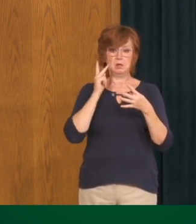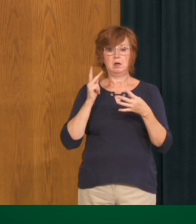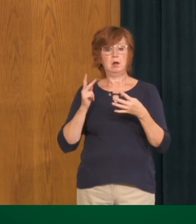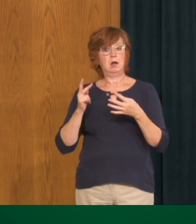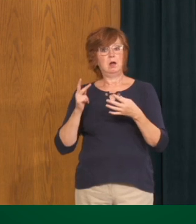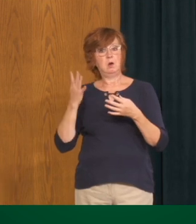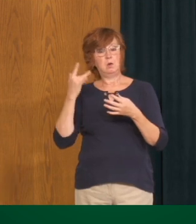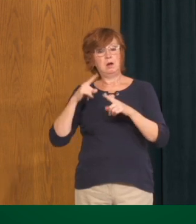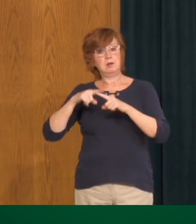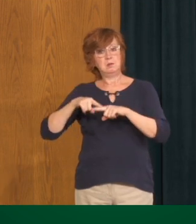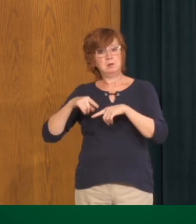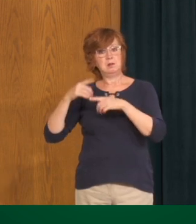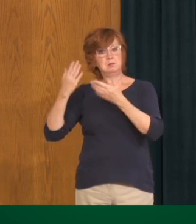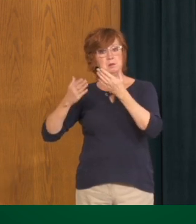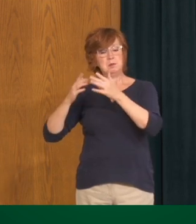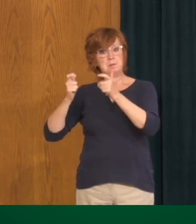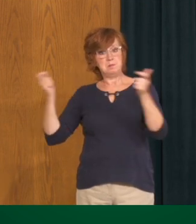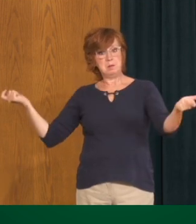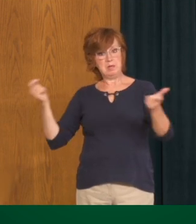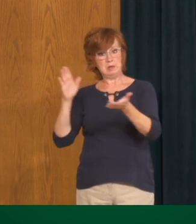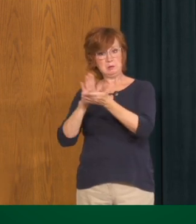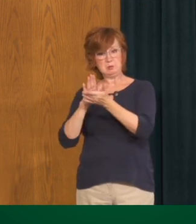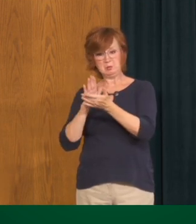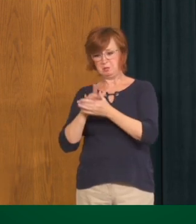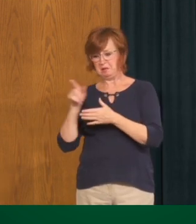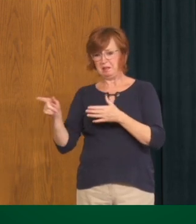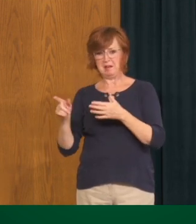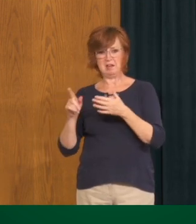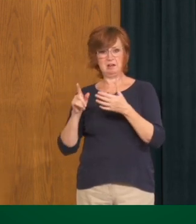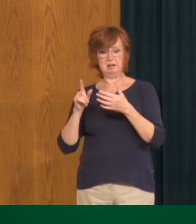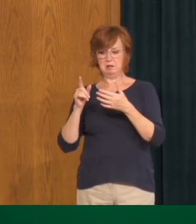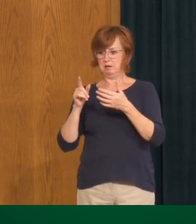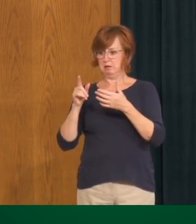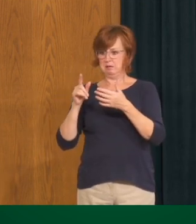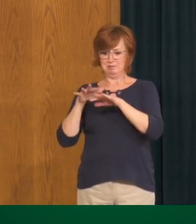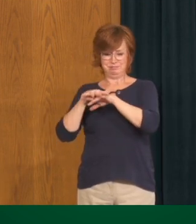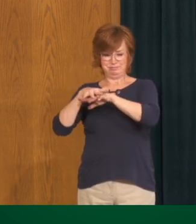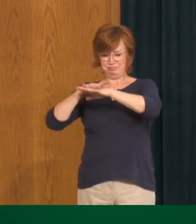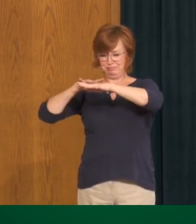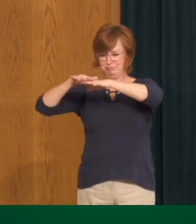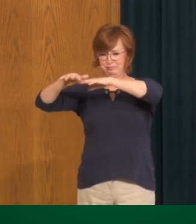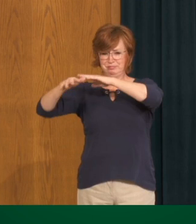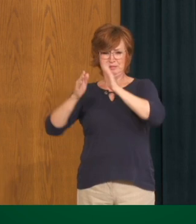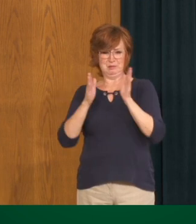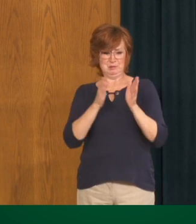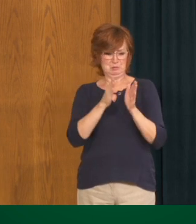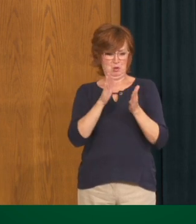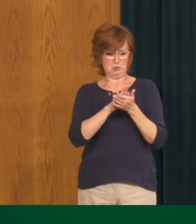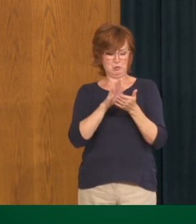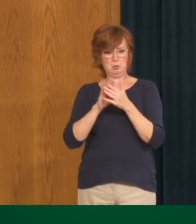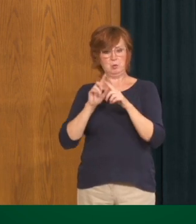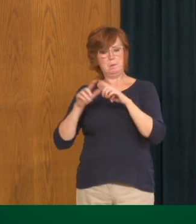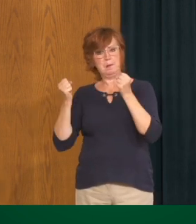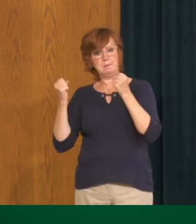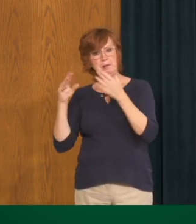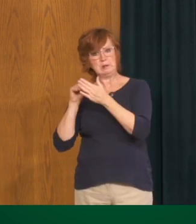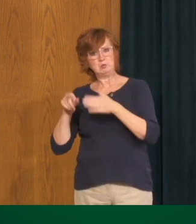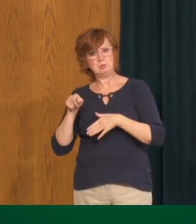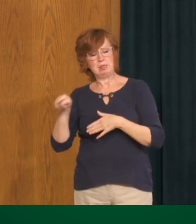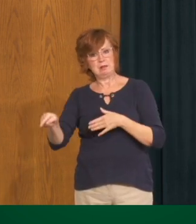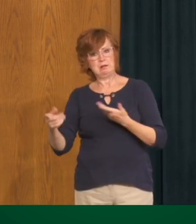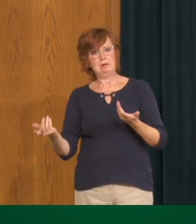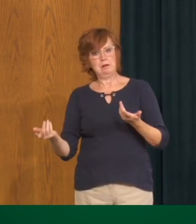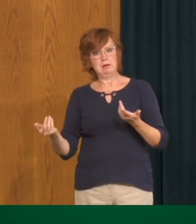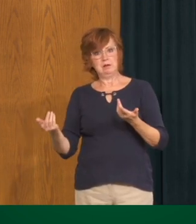other adjustments are difficult, maybe level 3 options for a few schools, just to start things off in